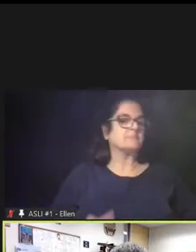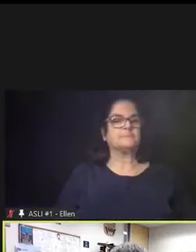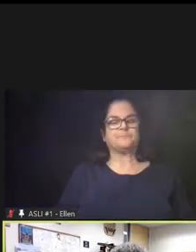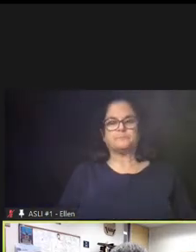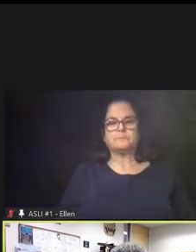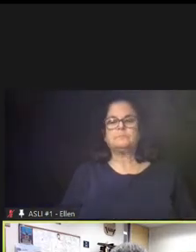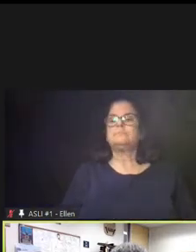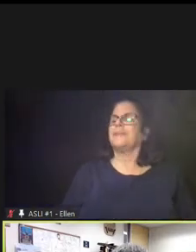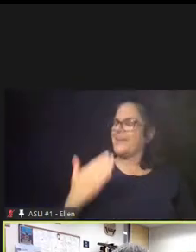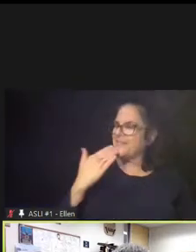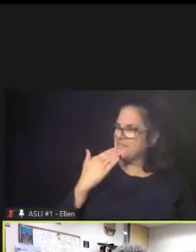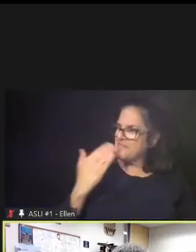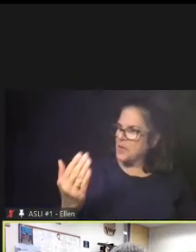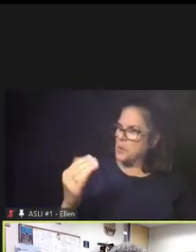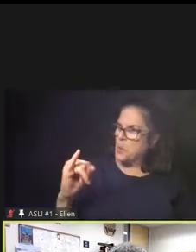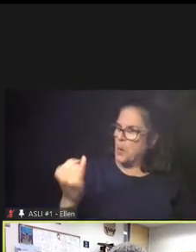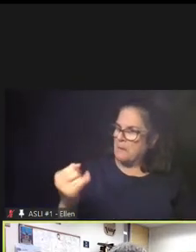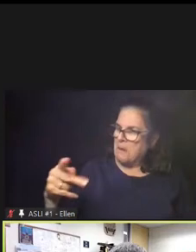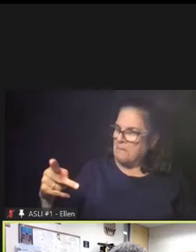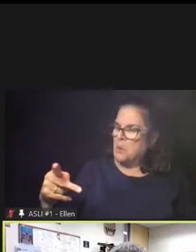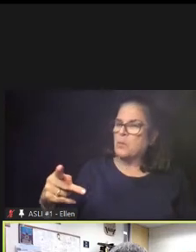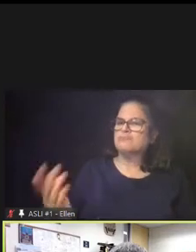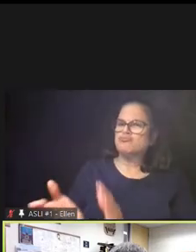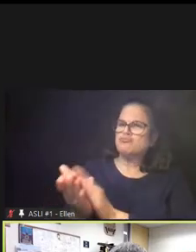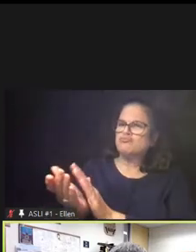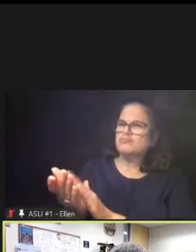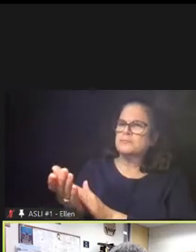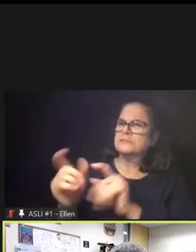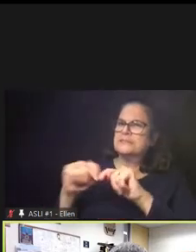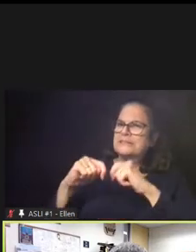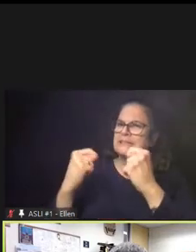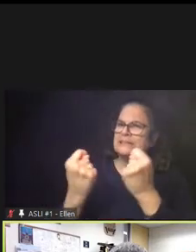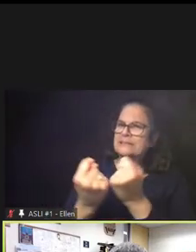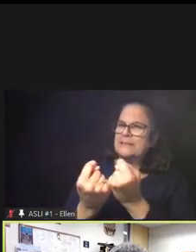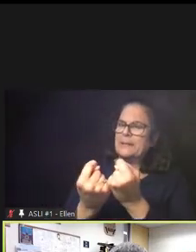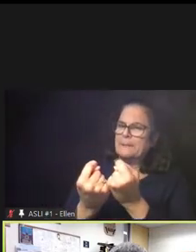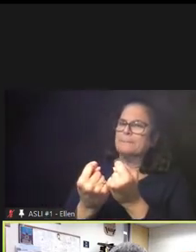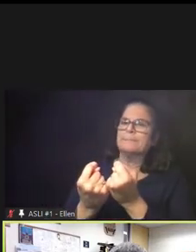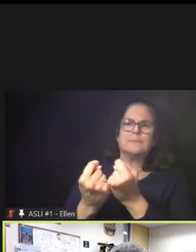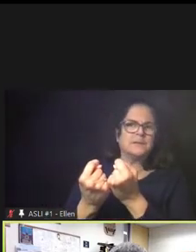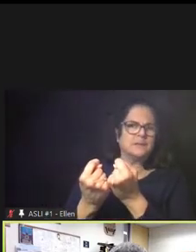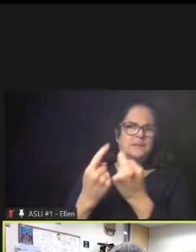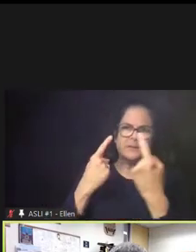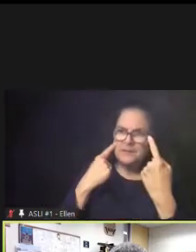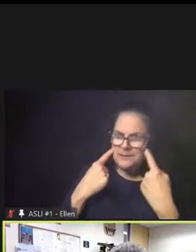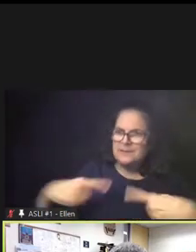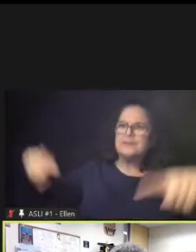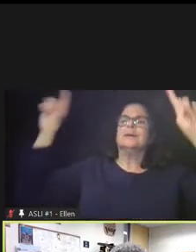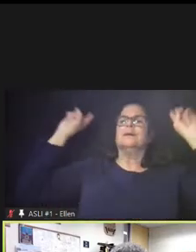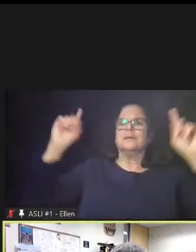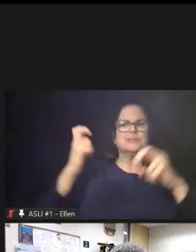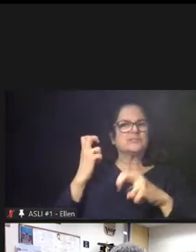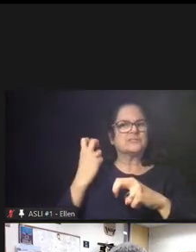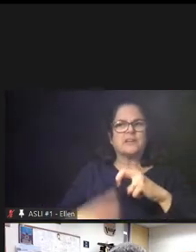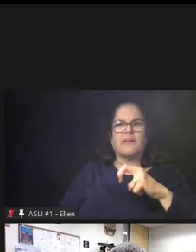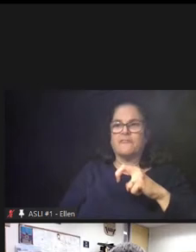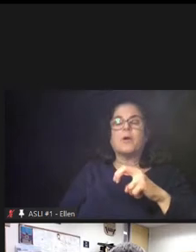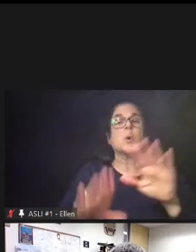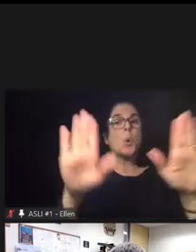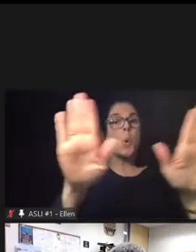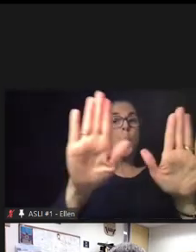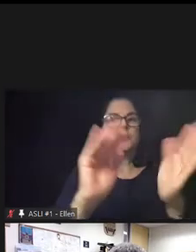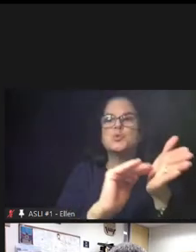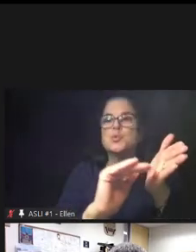Thank you, Juan Pablo. And I just like to give a lot of credit to the team that saw this get across the finish line. It was a really, really tough project to deliver. Excuse me, Juan Pablo. I